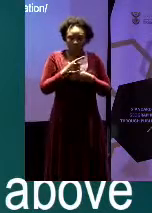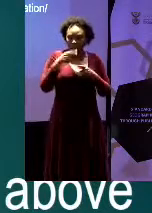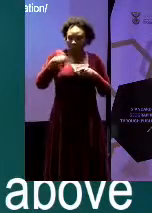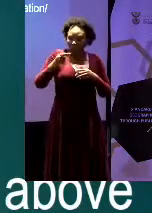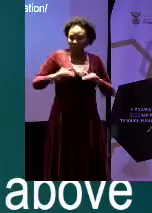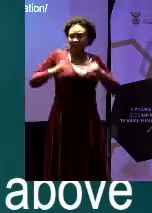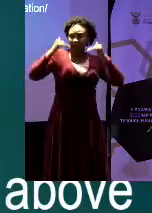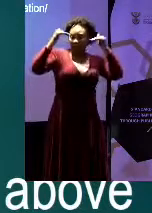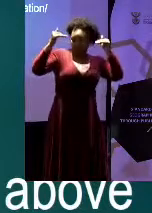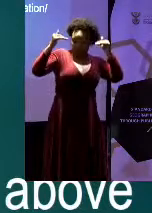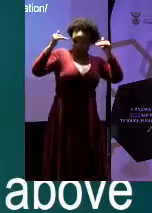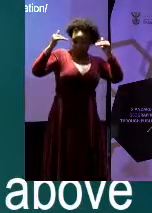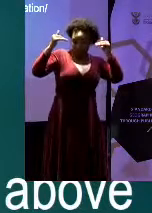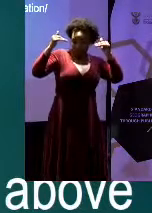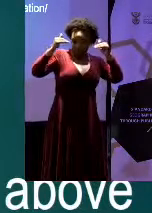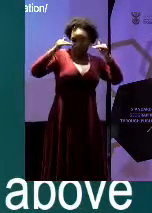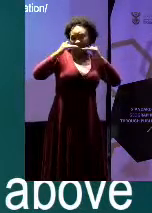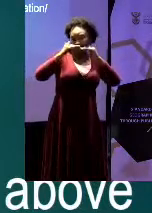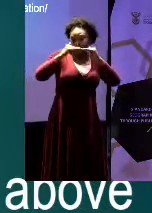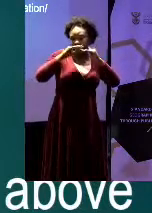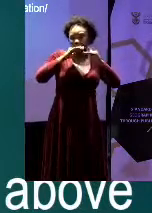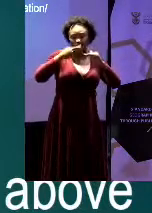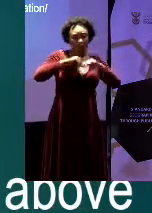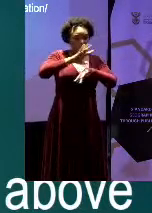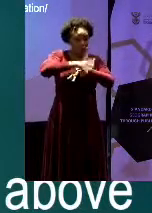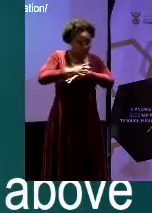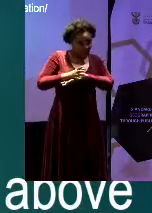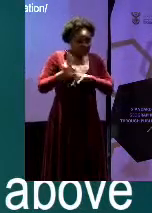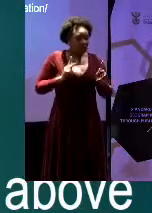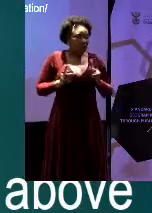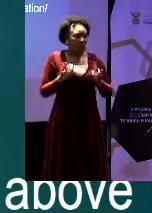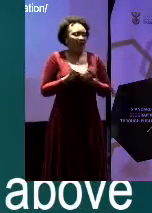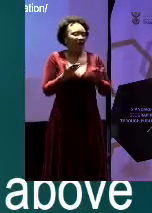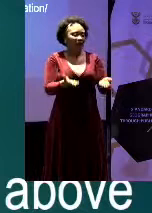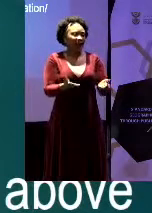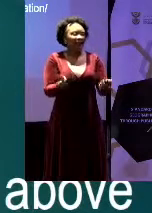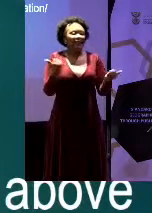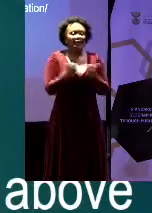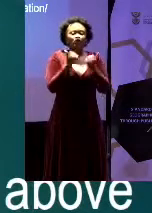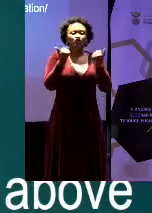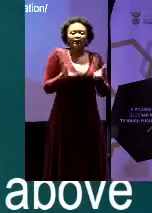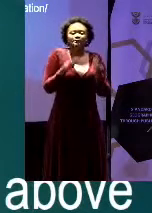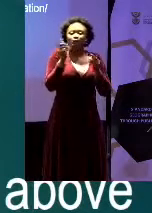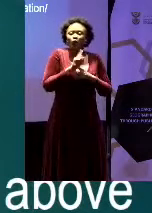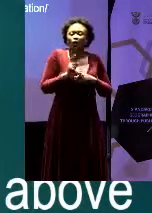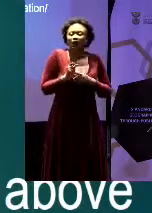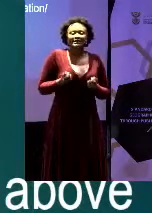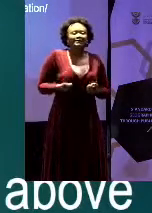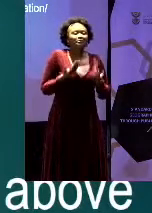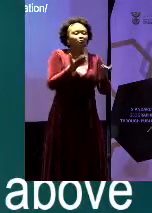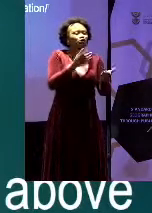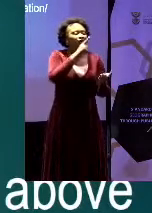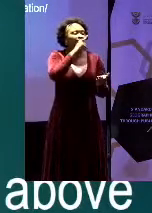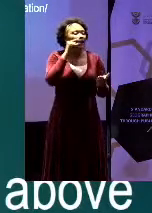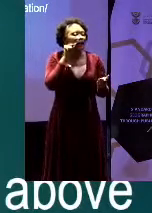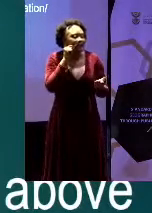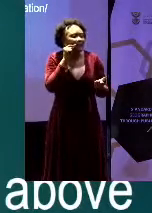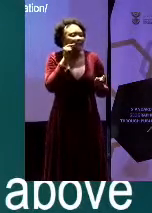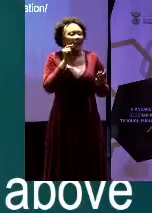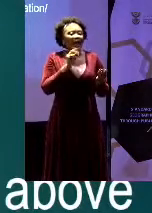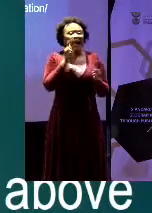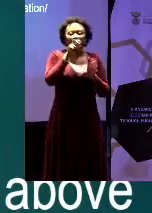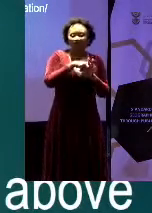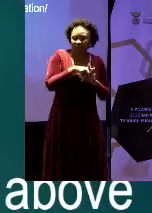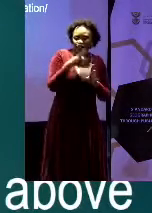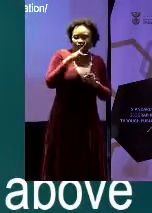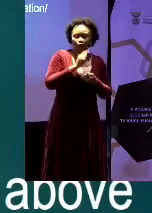The challenges identified are the submission of name applications for transformation. I